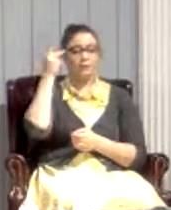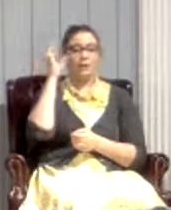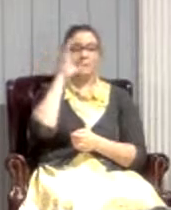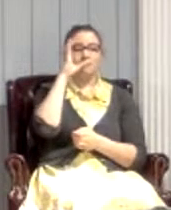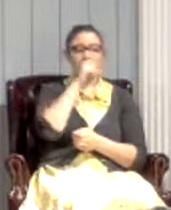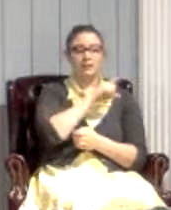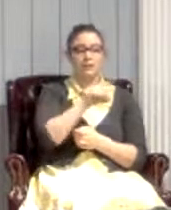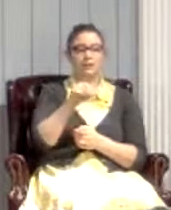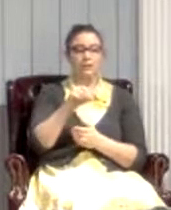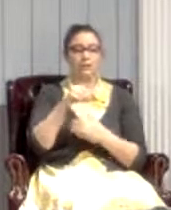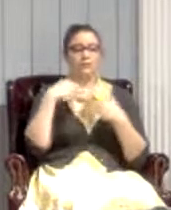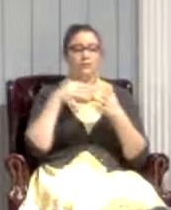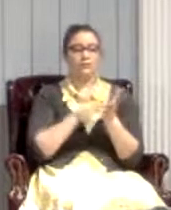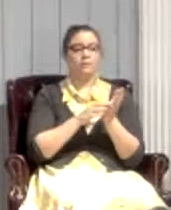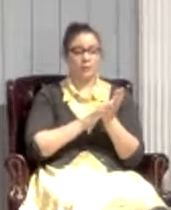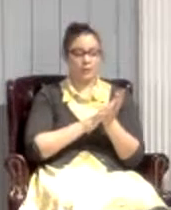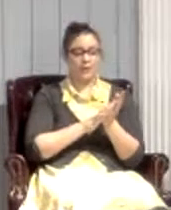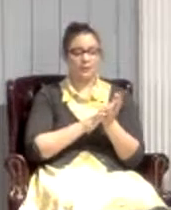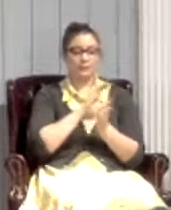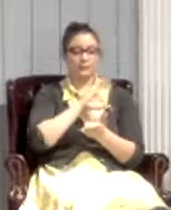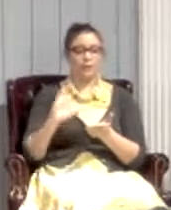by the meekness and gentleness of Christ, who